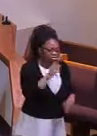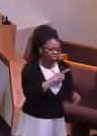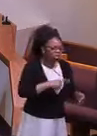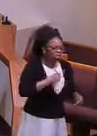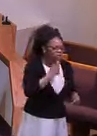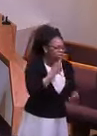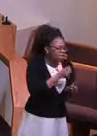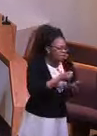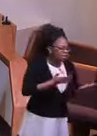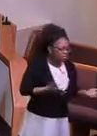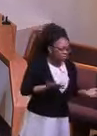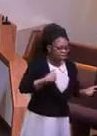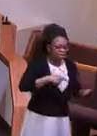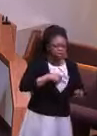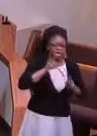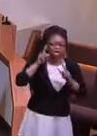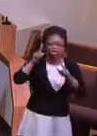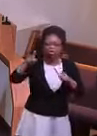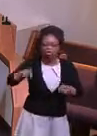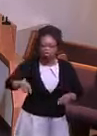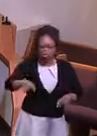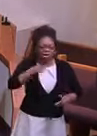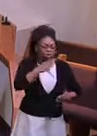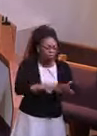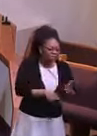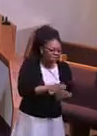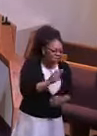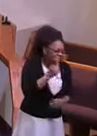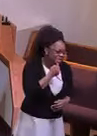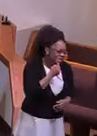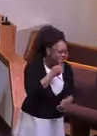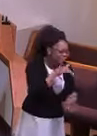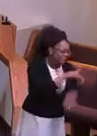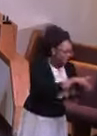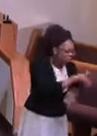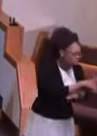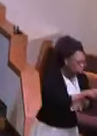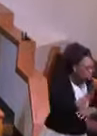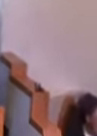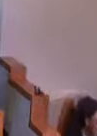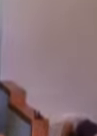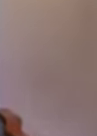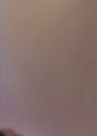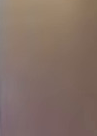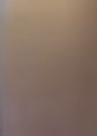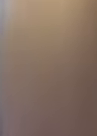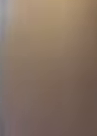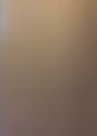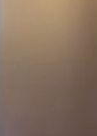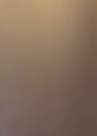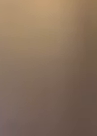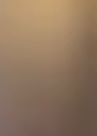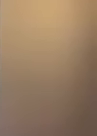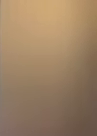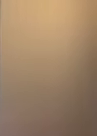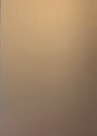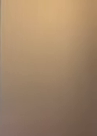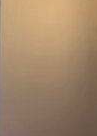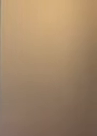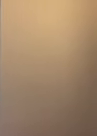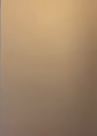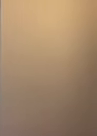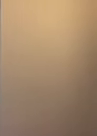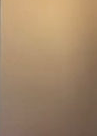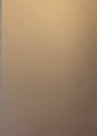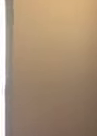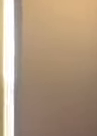to say something, and then we'll go ahead and hear what the Lord has to say this afternoon. The Gospel of John, Mark, the fifth chapter. The Gospel of John, Mark,